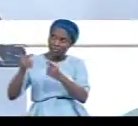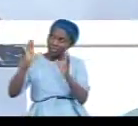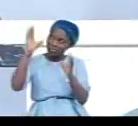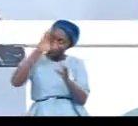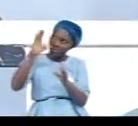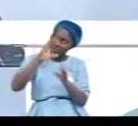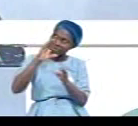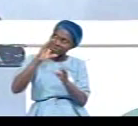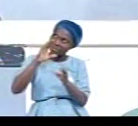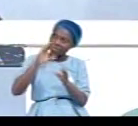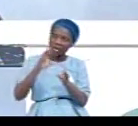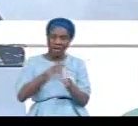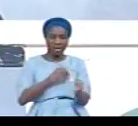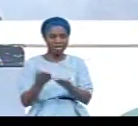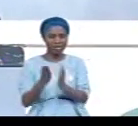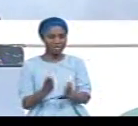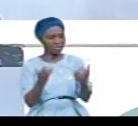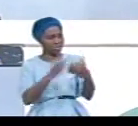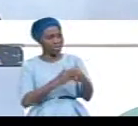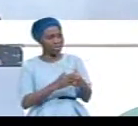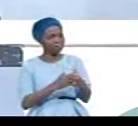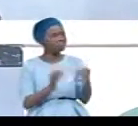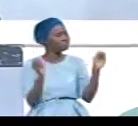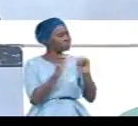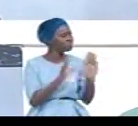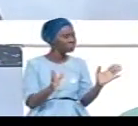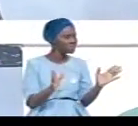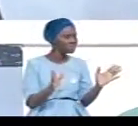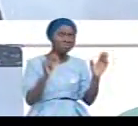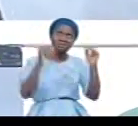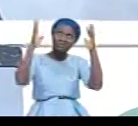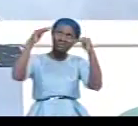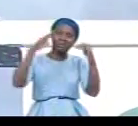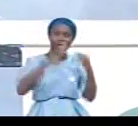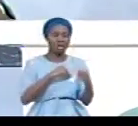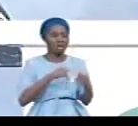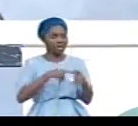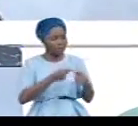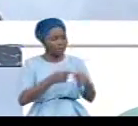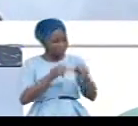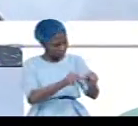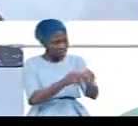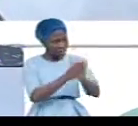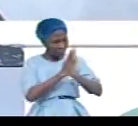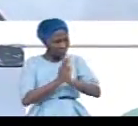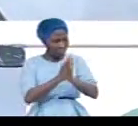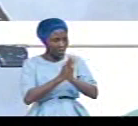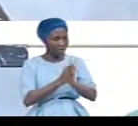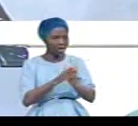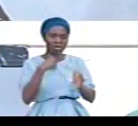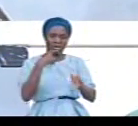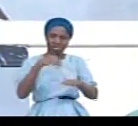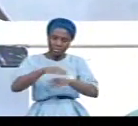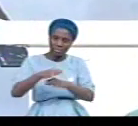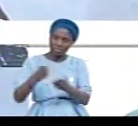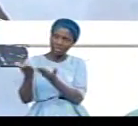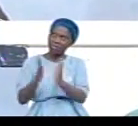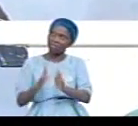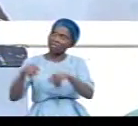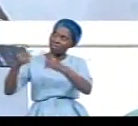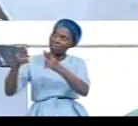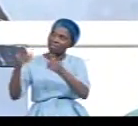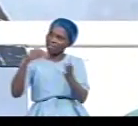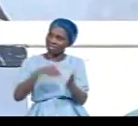I saw nothing. He kept on praying, he didn't rise up there. Go again, the second time, and the fellow